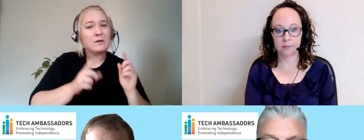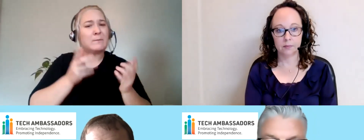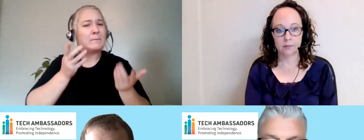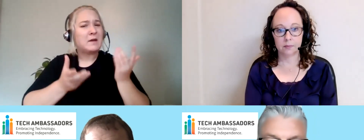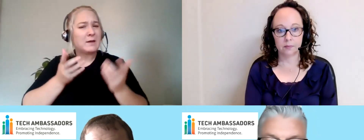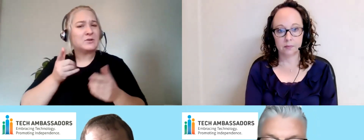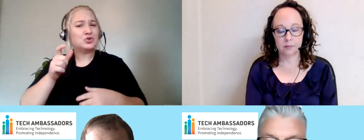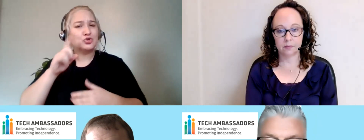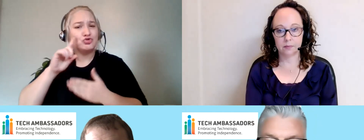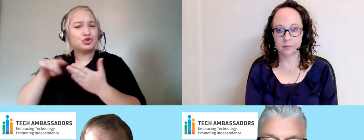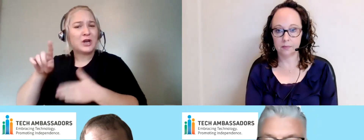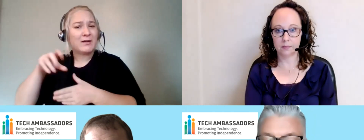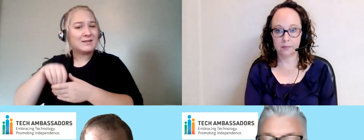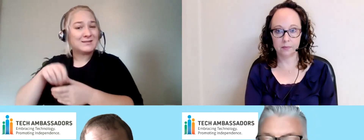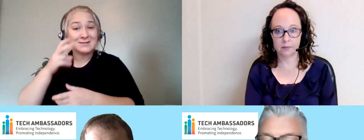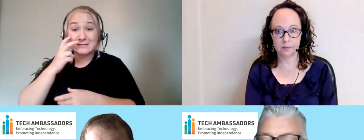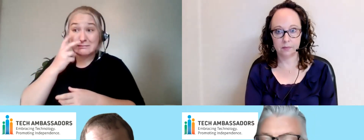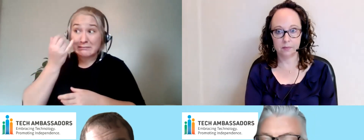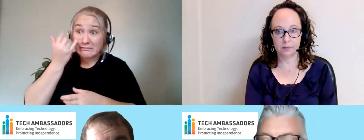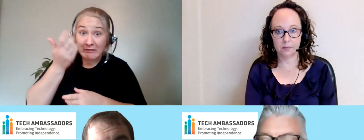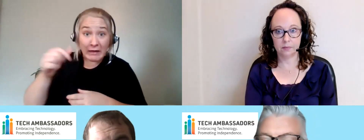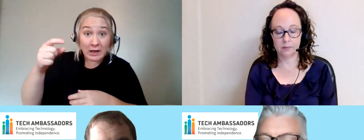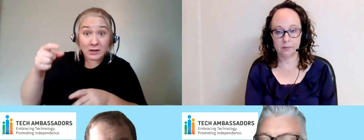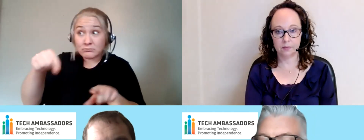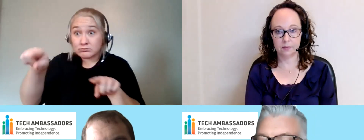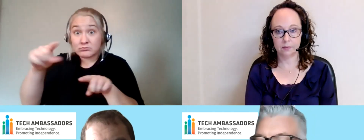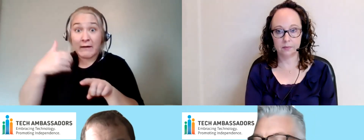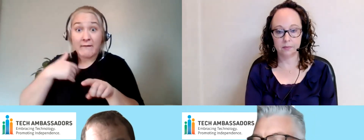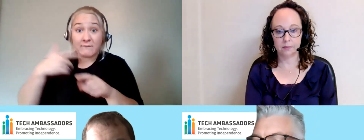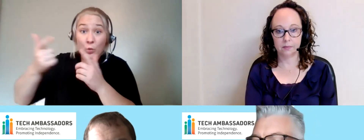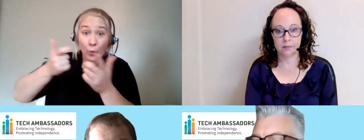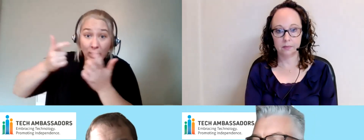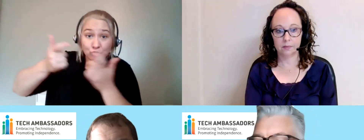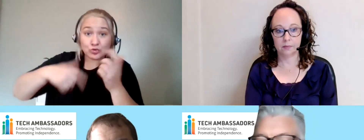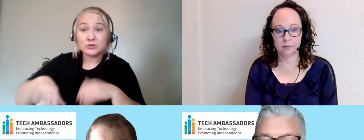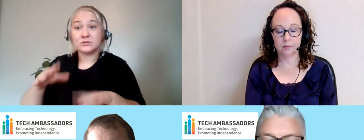has a question or a comment they would like to ask.